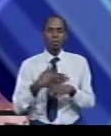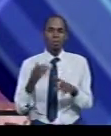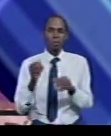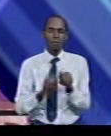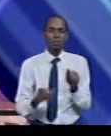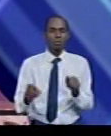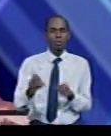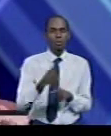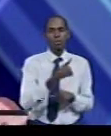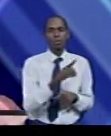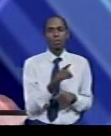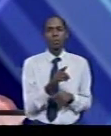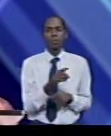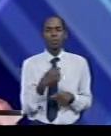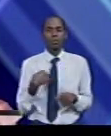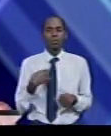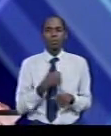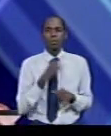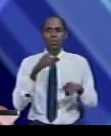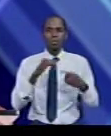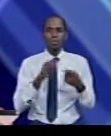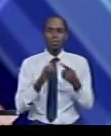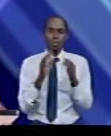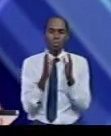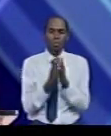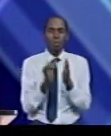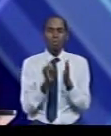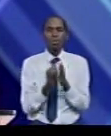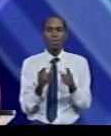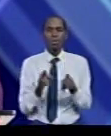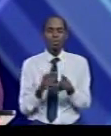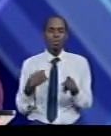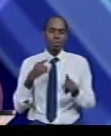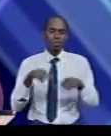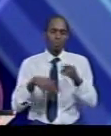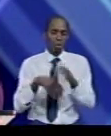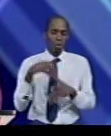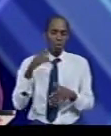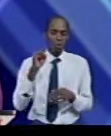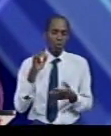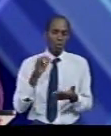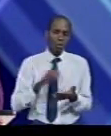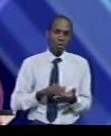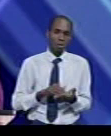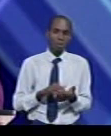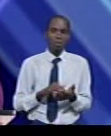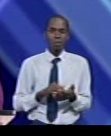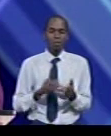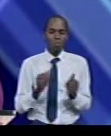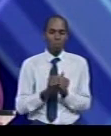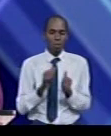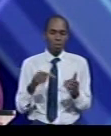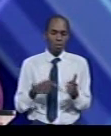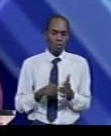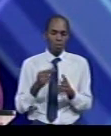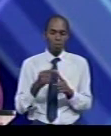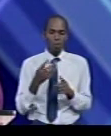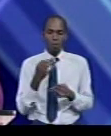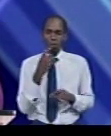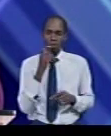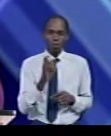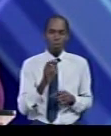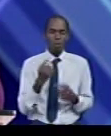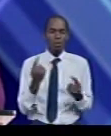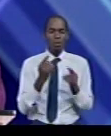you. We are going to pray that as we go forth again with this charge, sinners shall be